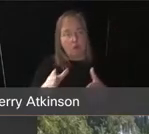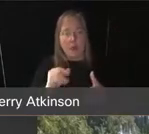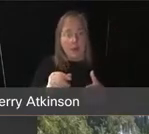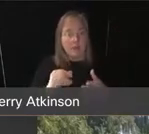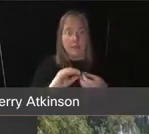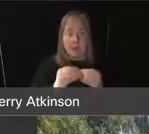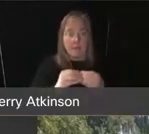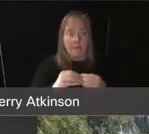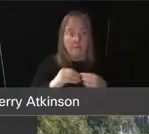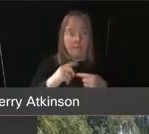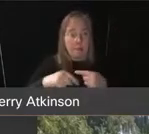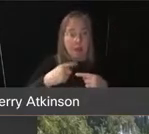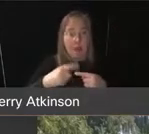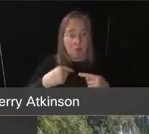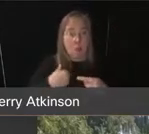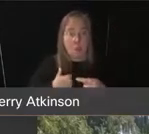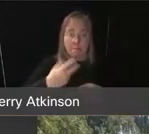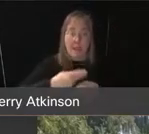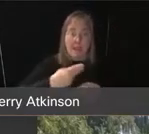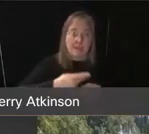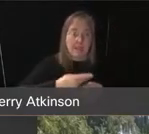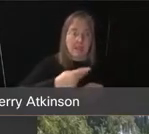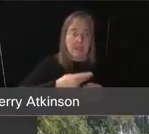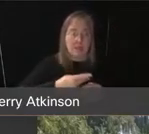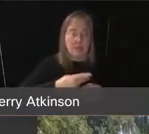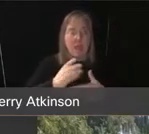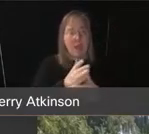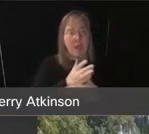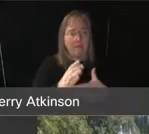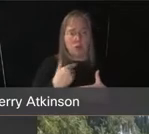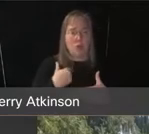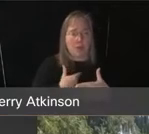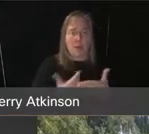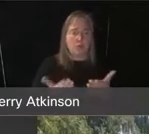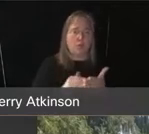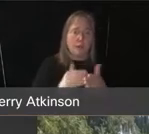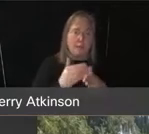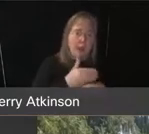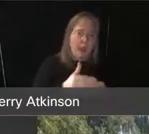maintain, on an average, we need to repave approximately about